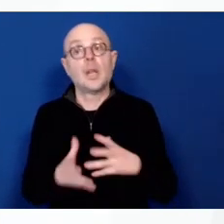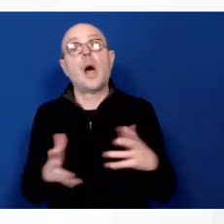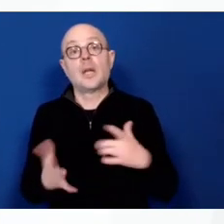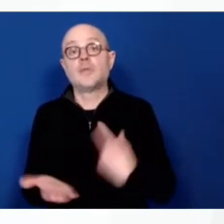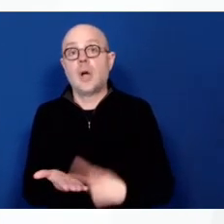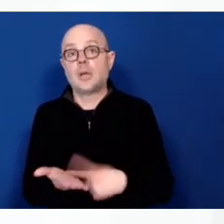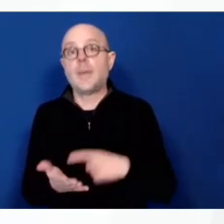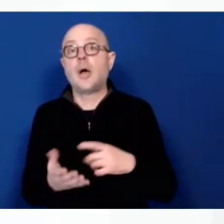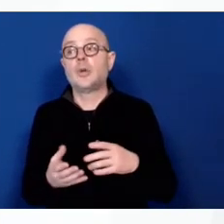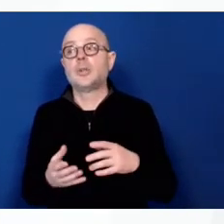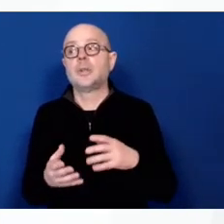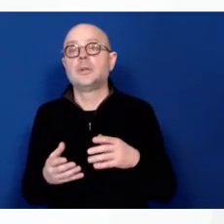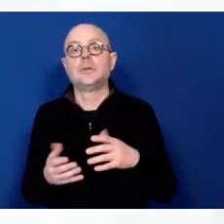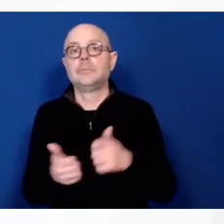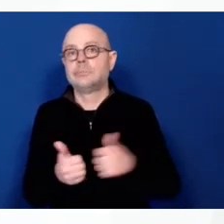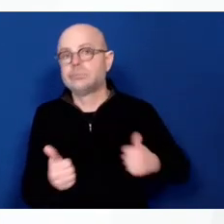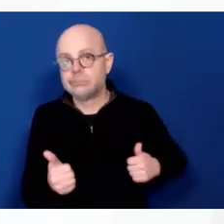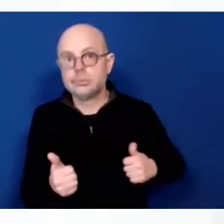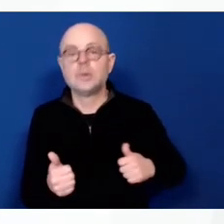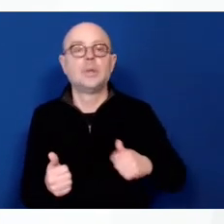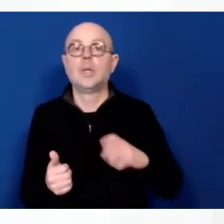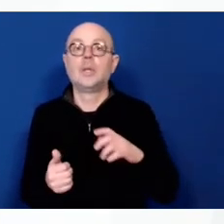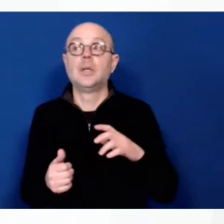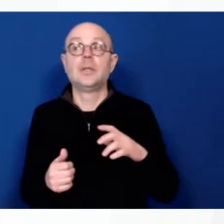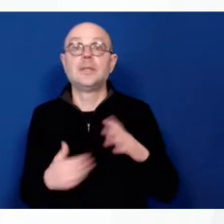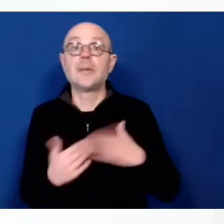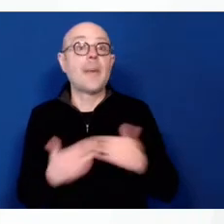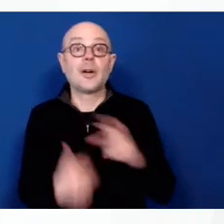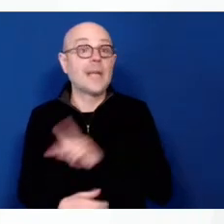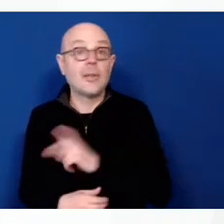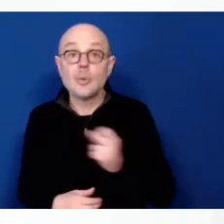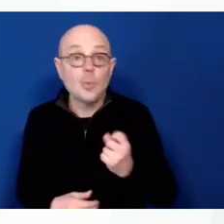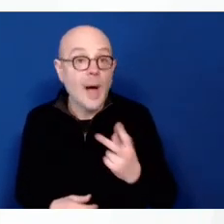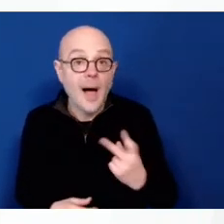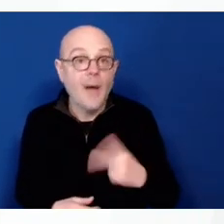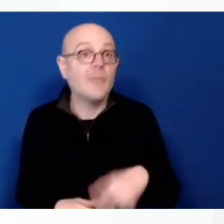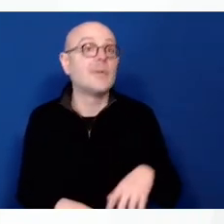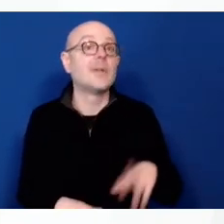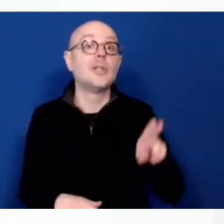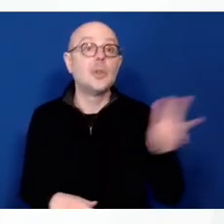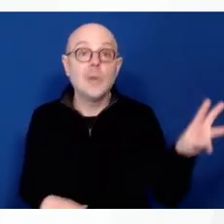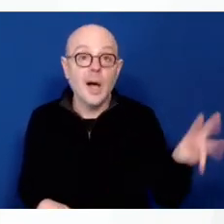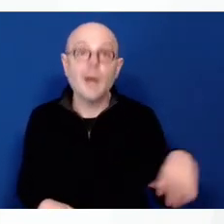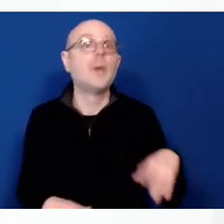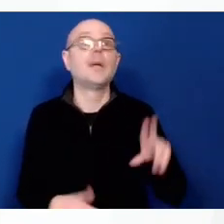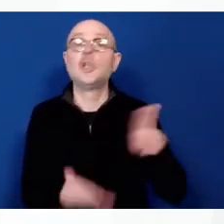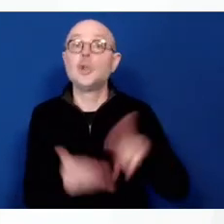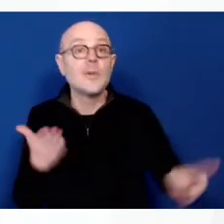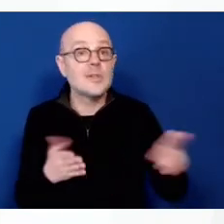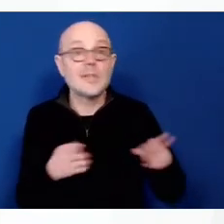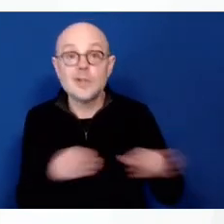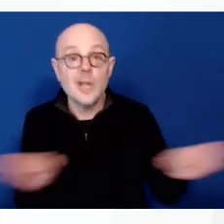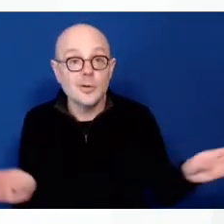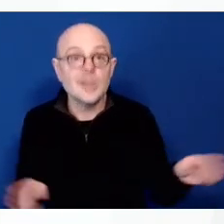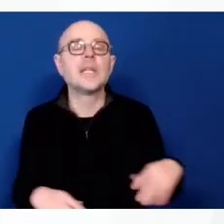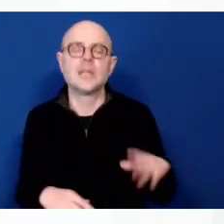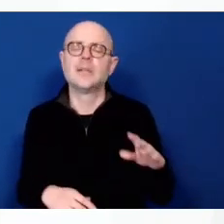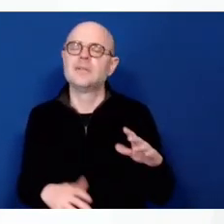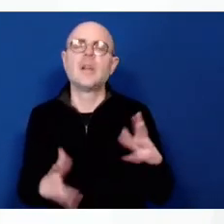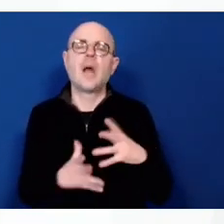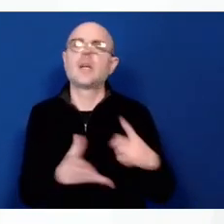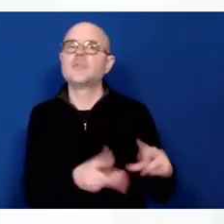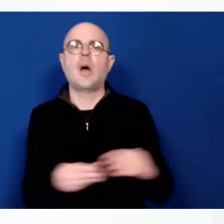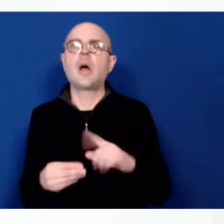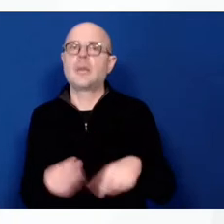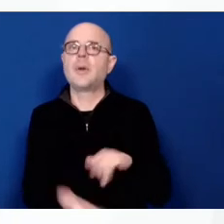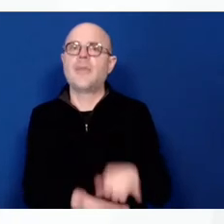12 or college courses, summer sessions, et cetera. And I think that one of the main losses that many of us feel, aside